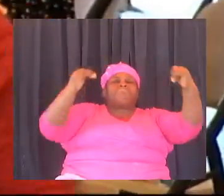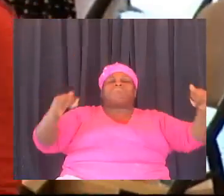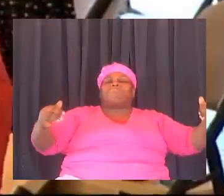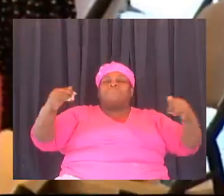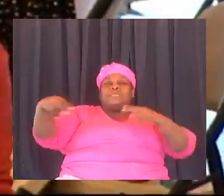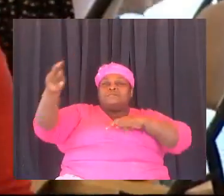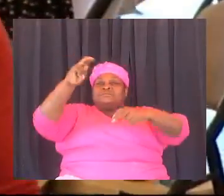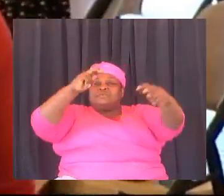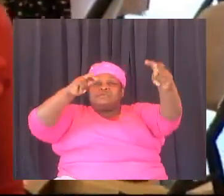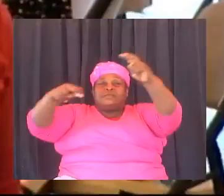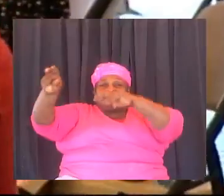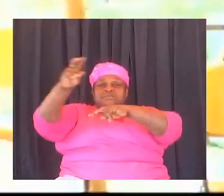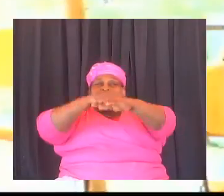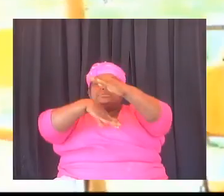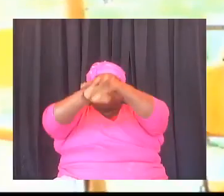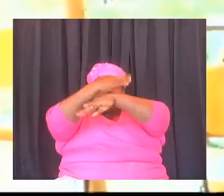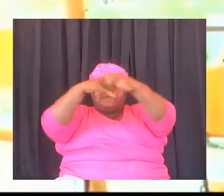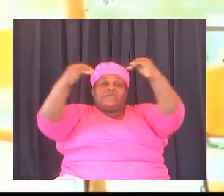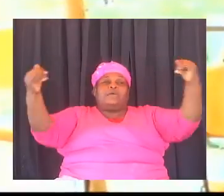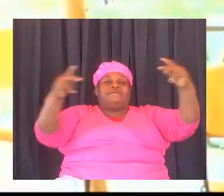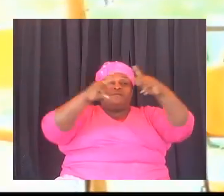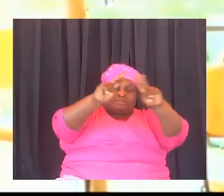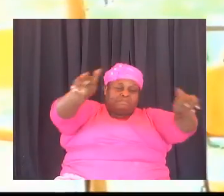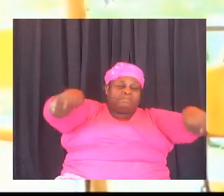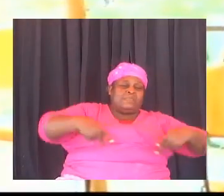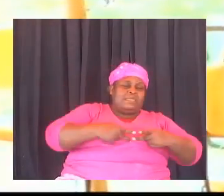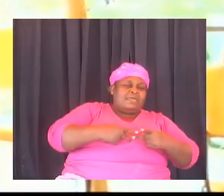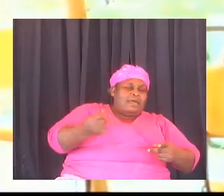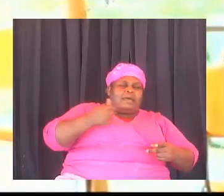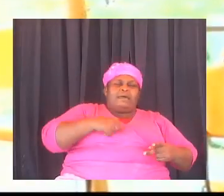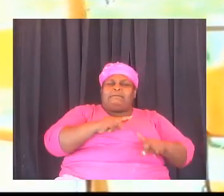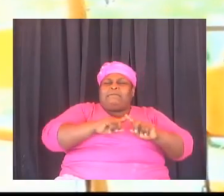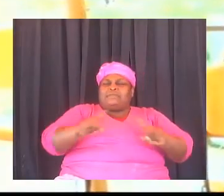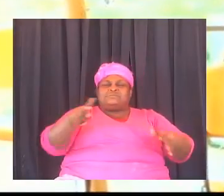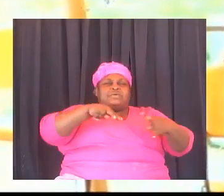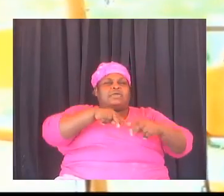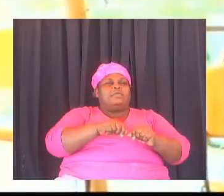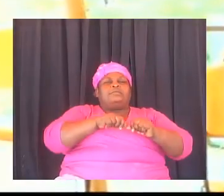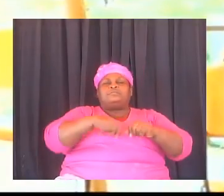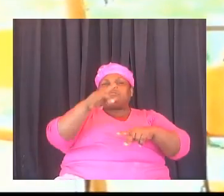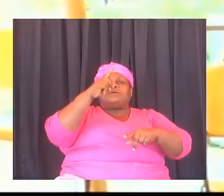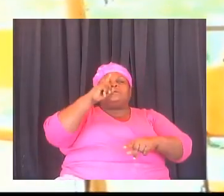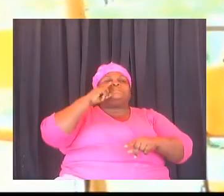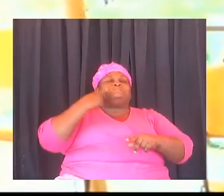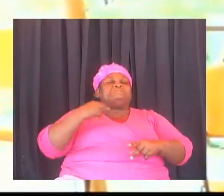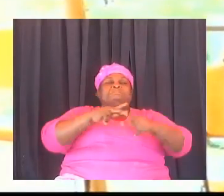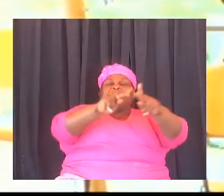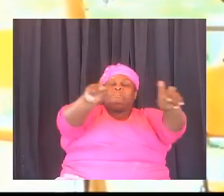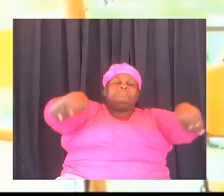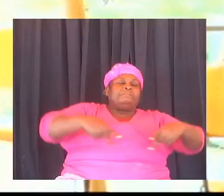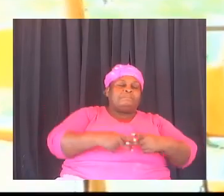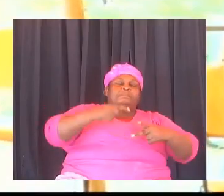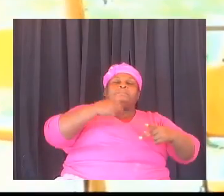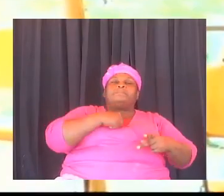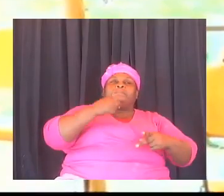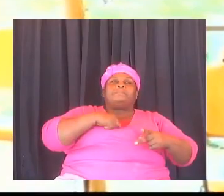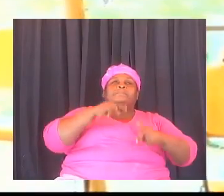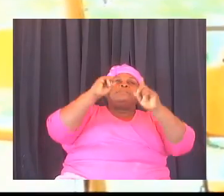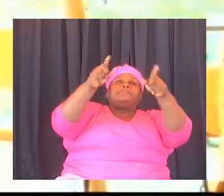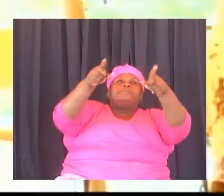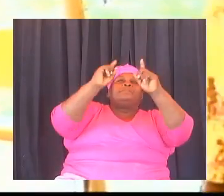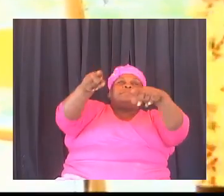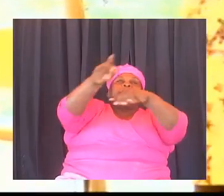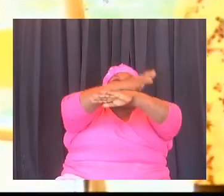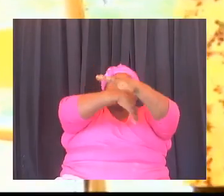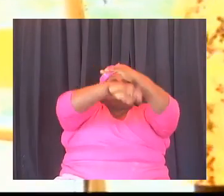higher ground, seeking a city with a heavenly place. I can remain in this lowly place. I'm bound